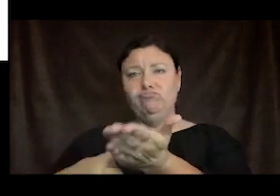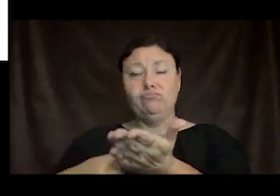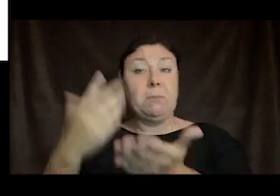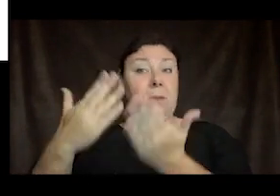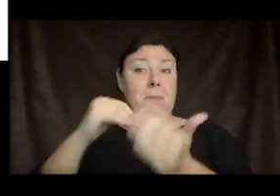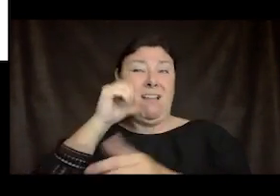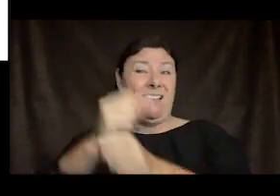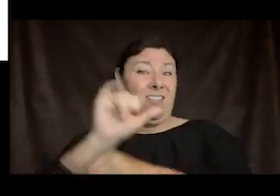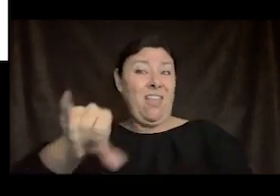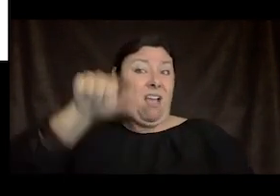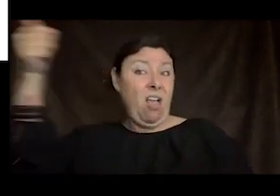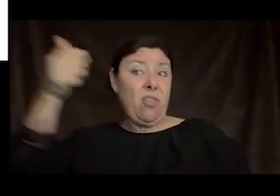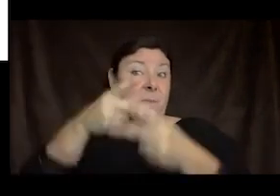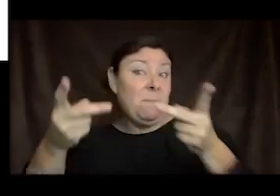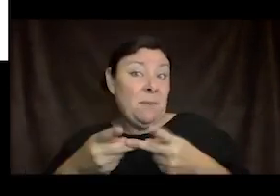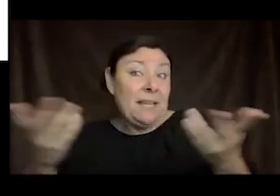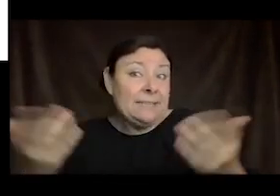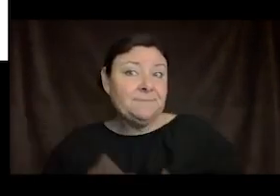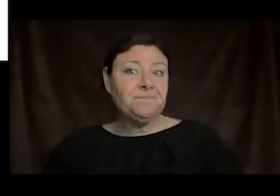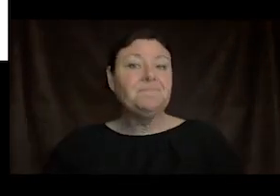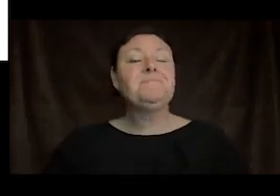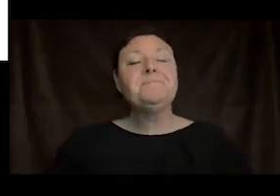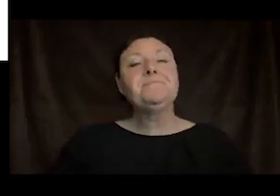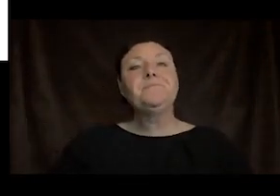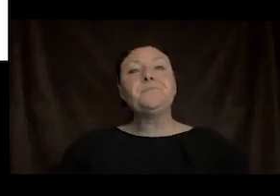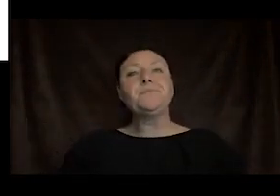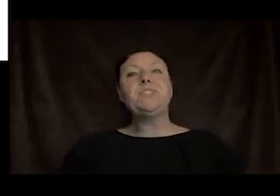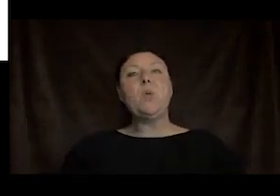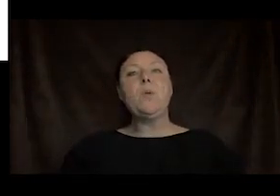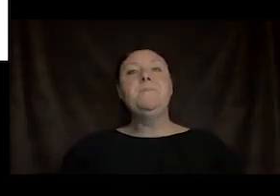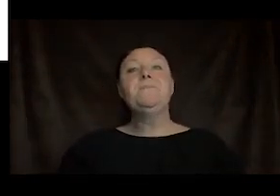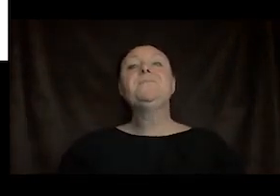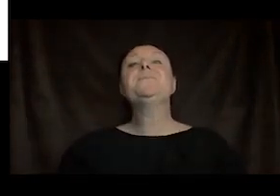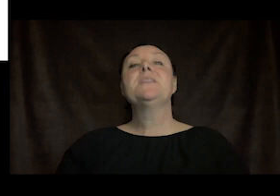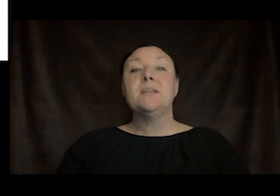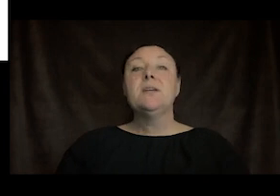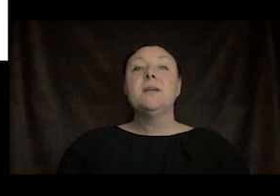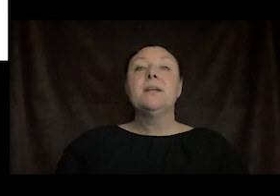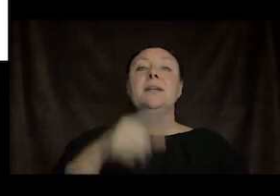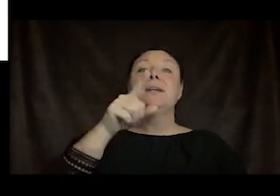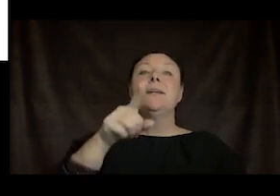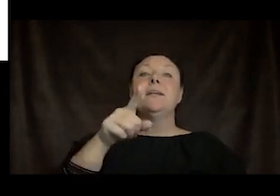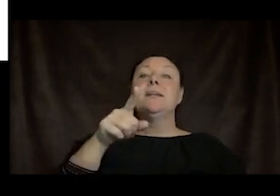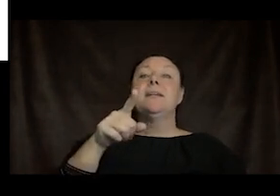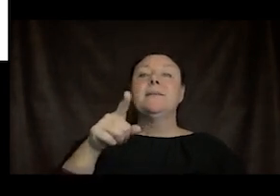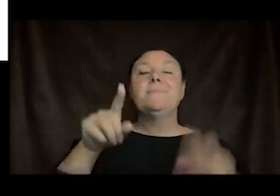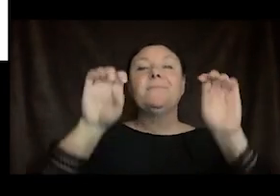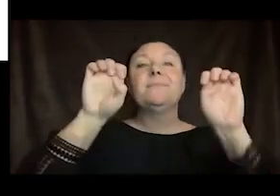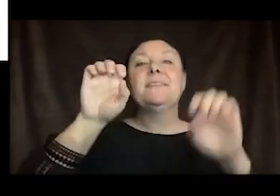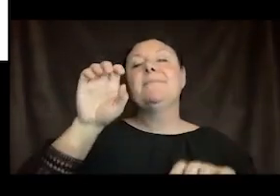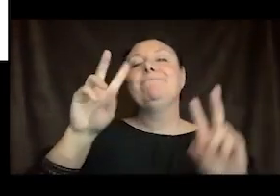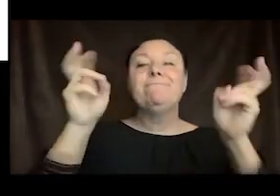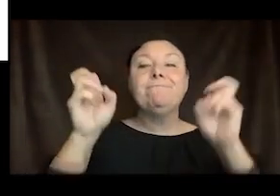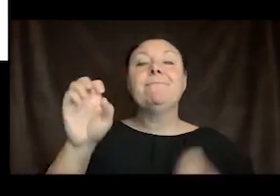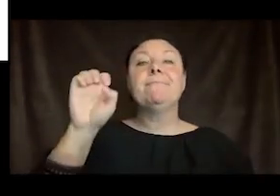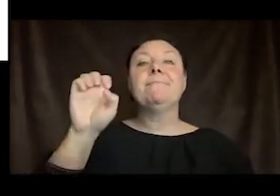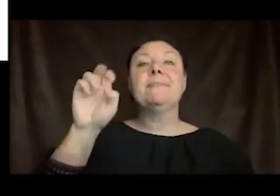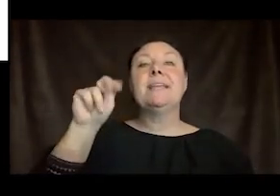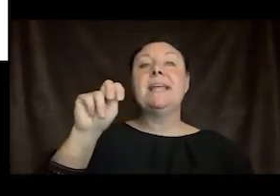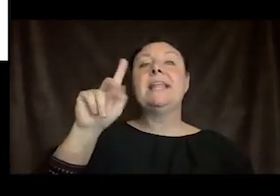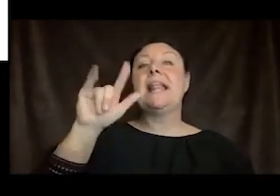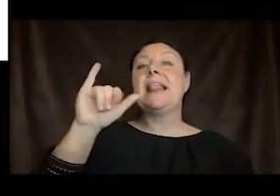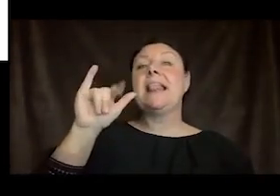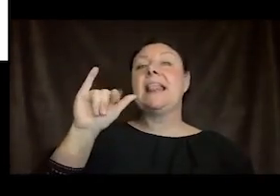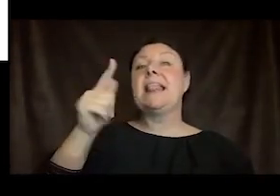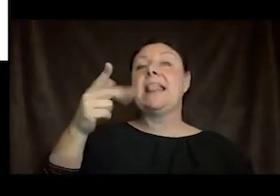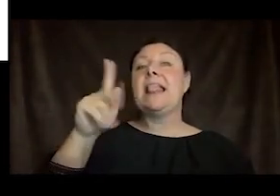educating, so before we can really jump into these race and racialized issues, as I talked about before, we have to make sure